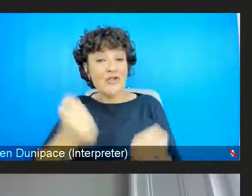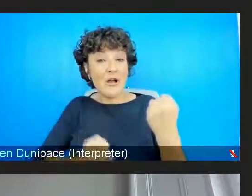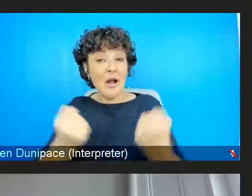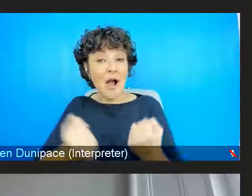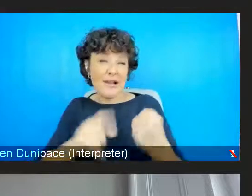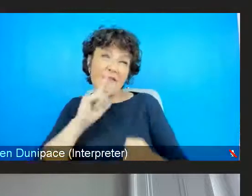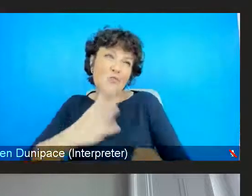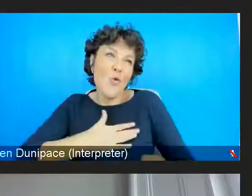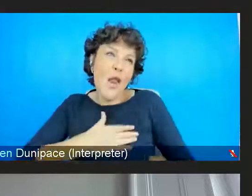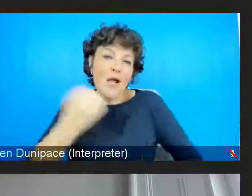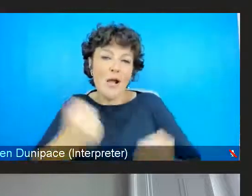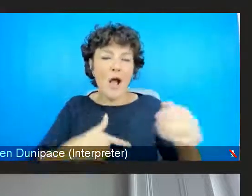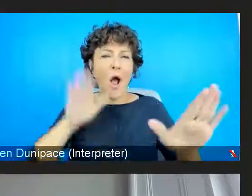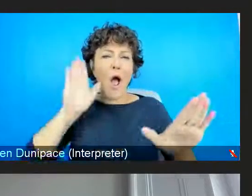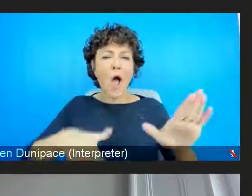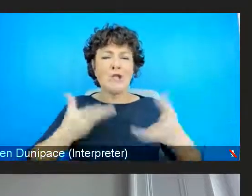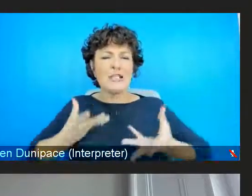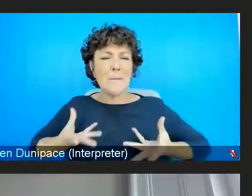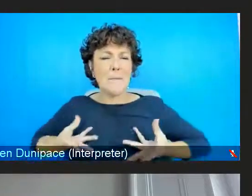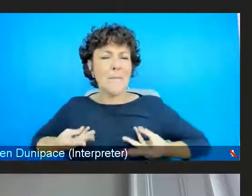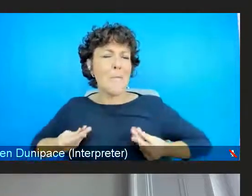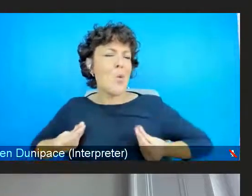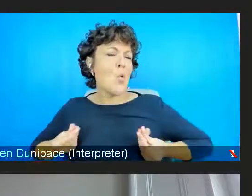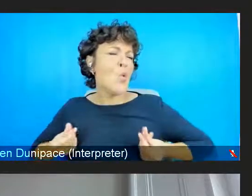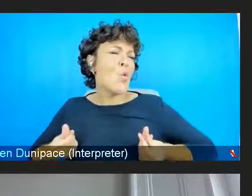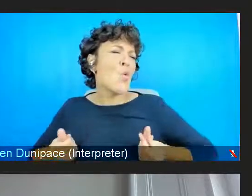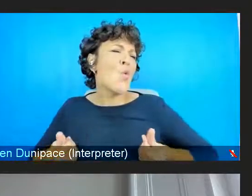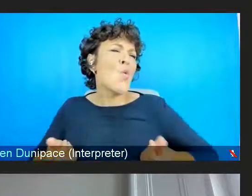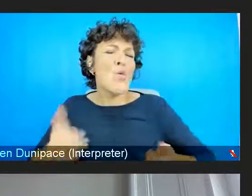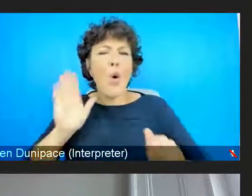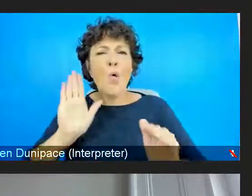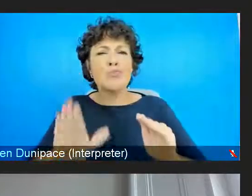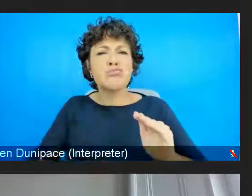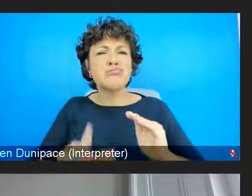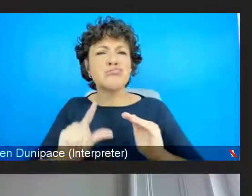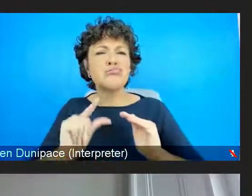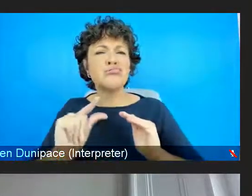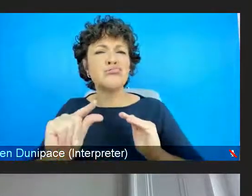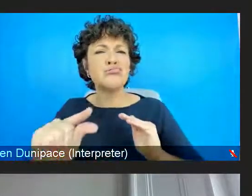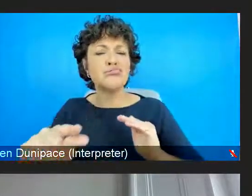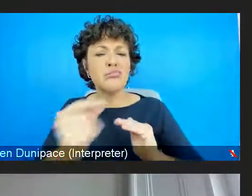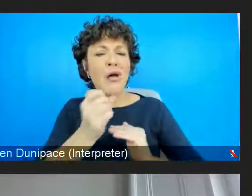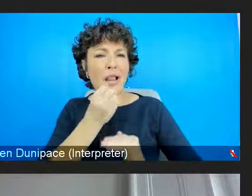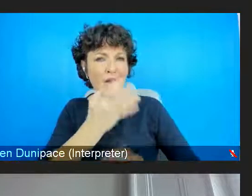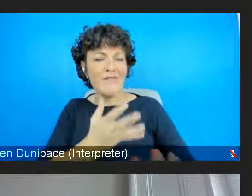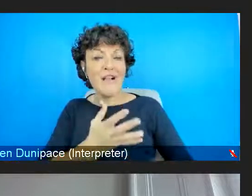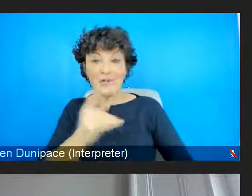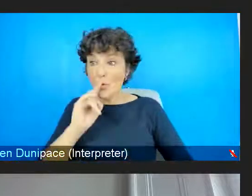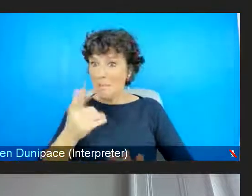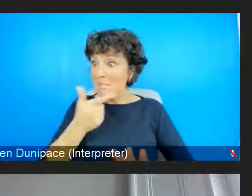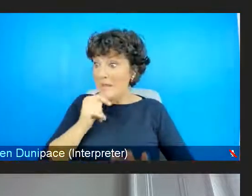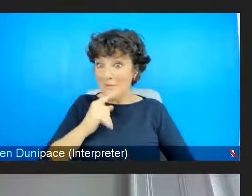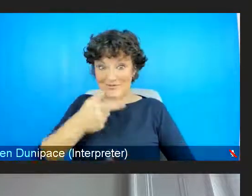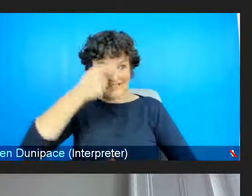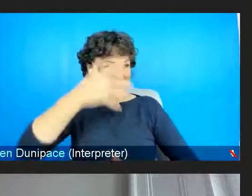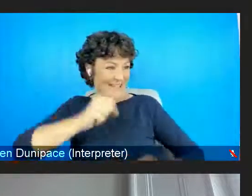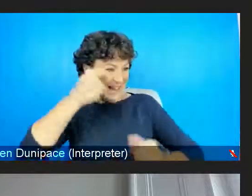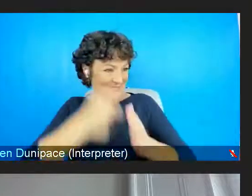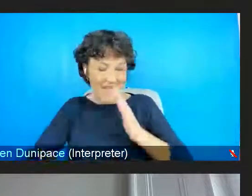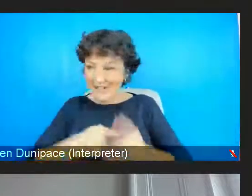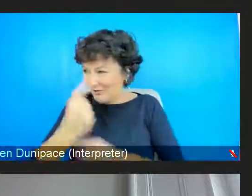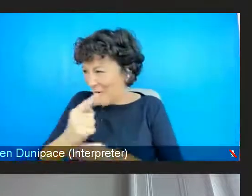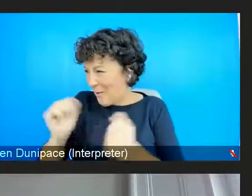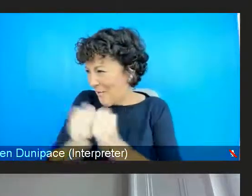Clarkson, bit of the vehicle side. And, you know, when early adopters pick it up and they talk to friends, they talk to relatives, they talk